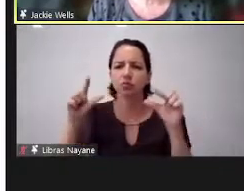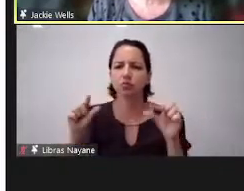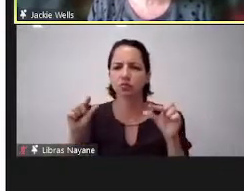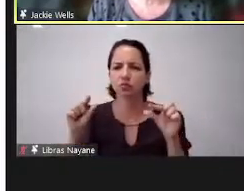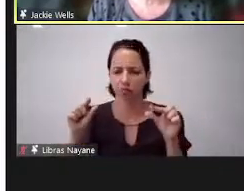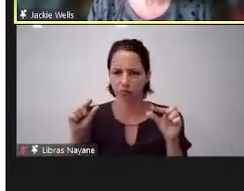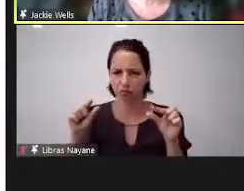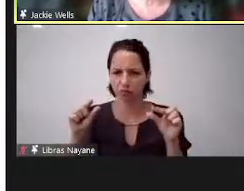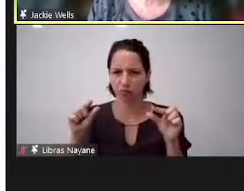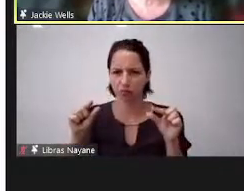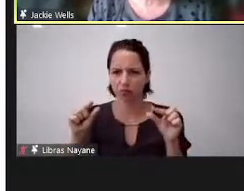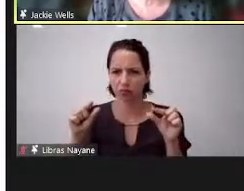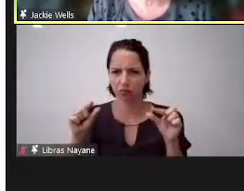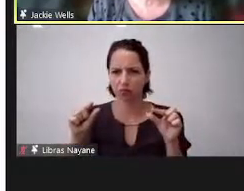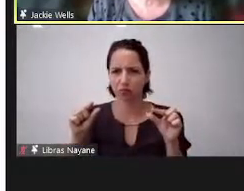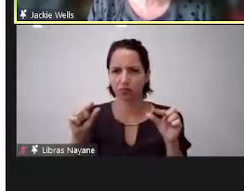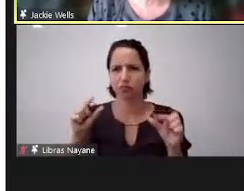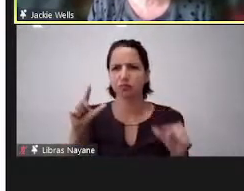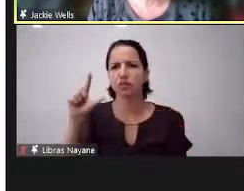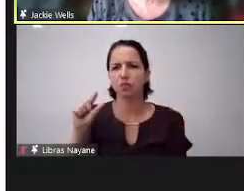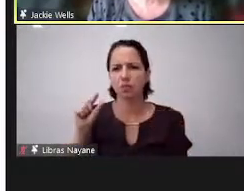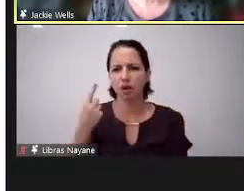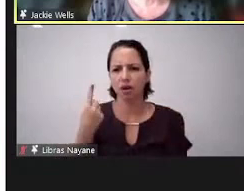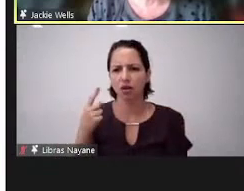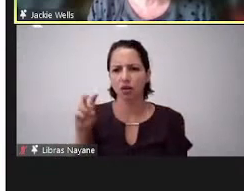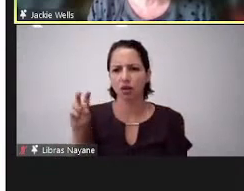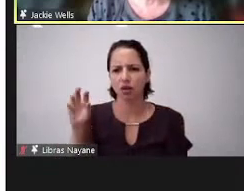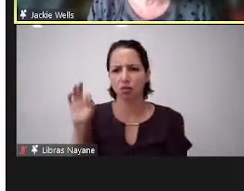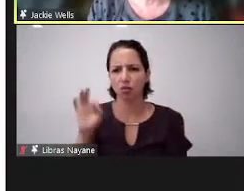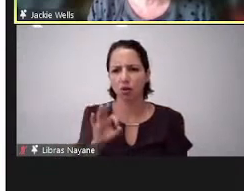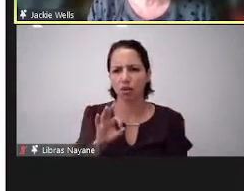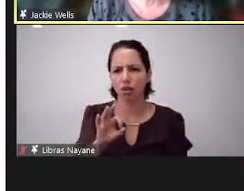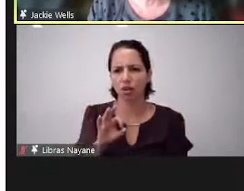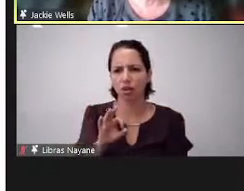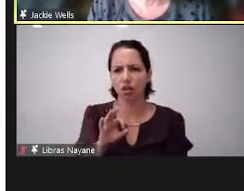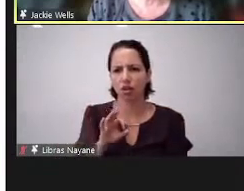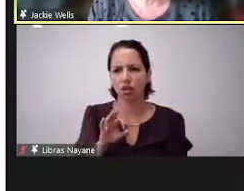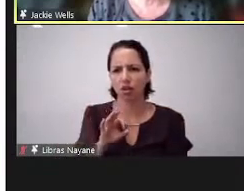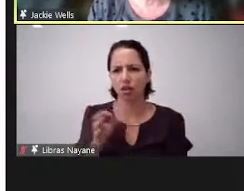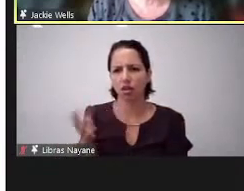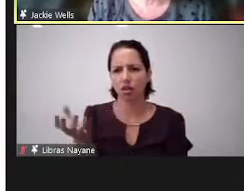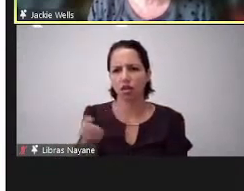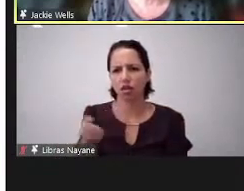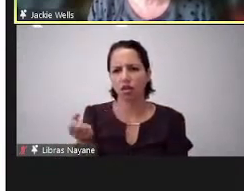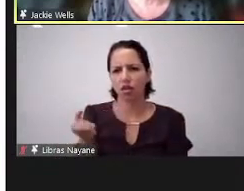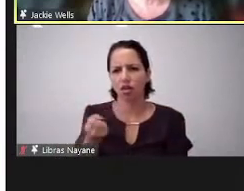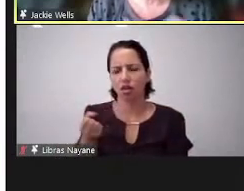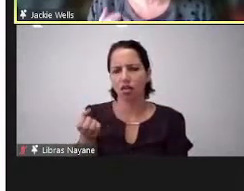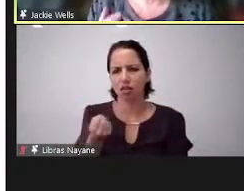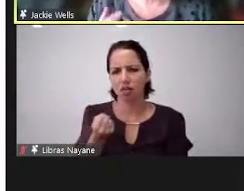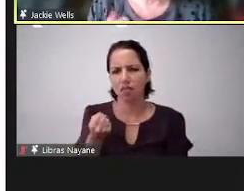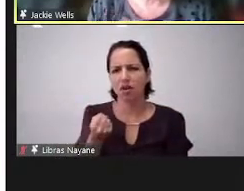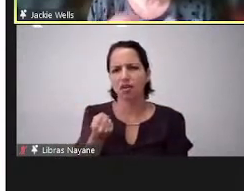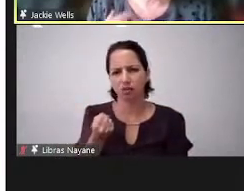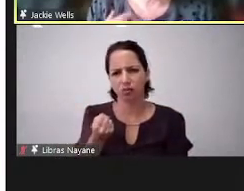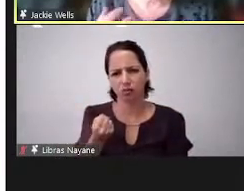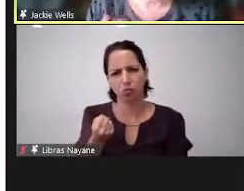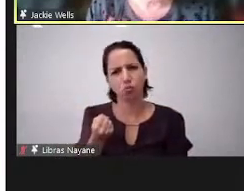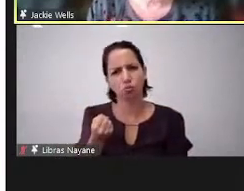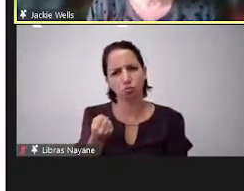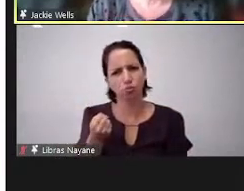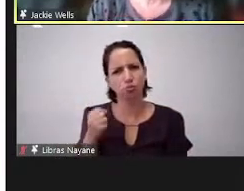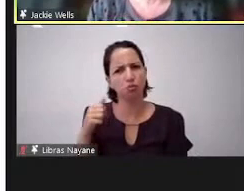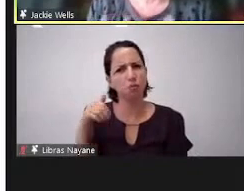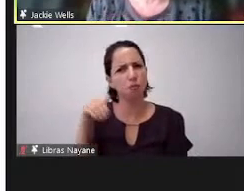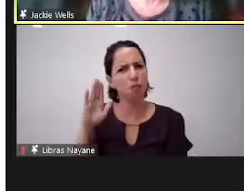15% of earners earn in excess of £40,000. And of course,